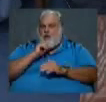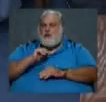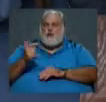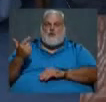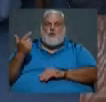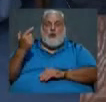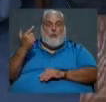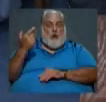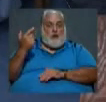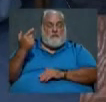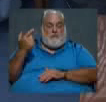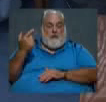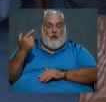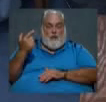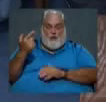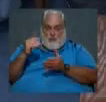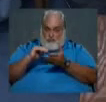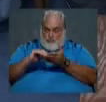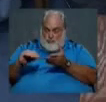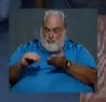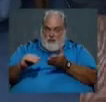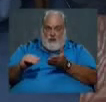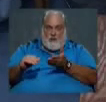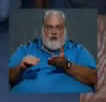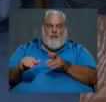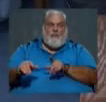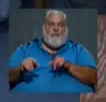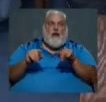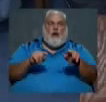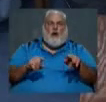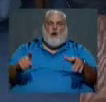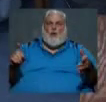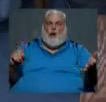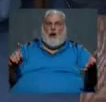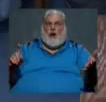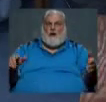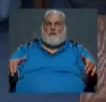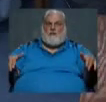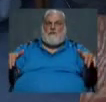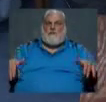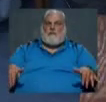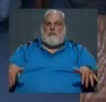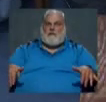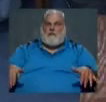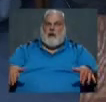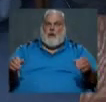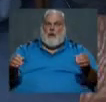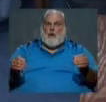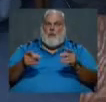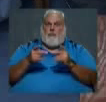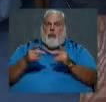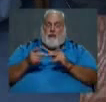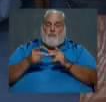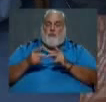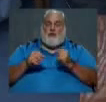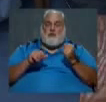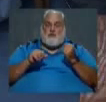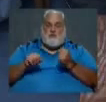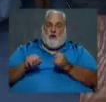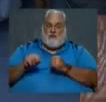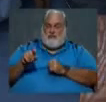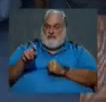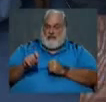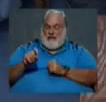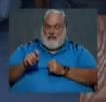to go. And so we have a great need for transition because many of those kids go out, they have no place to